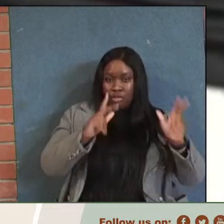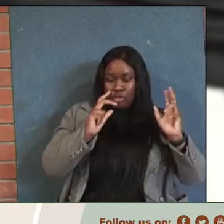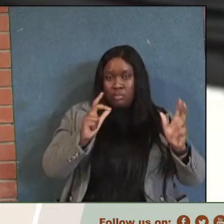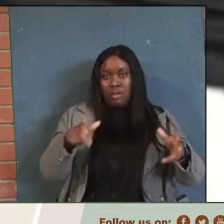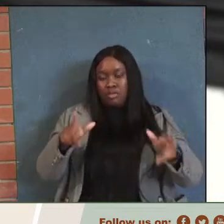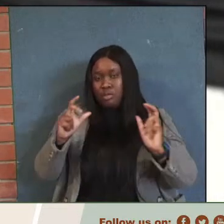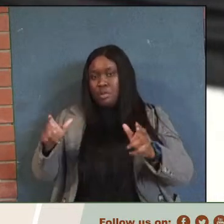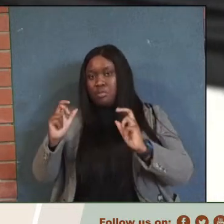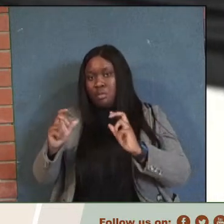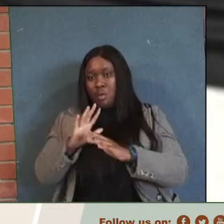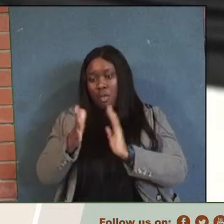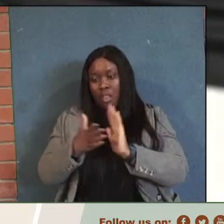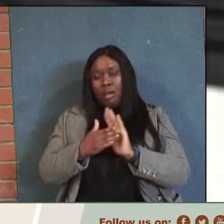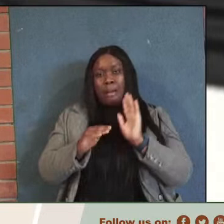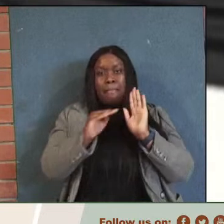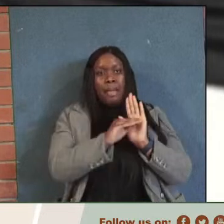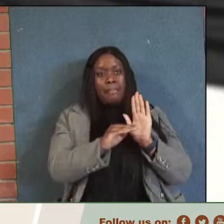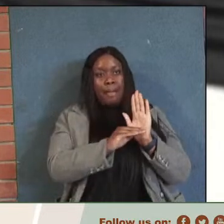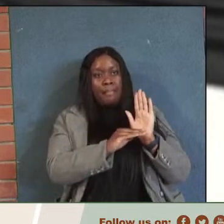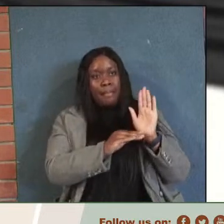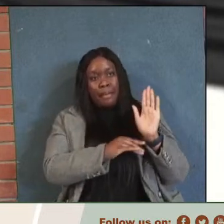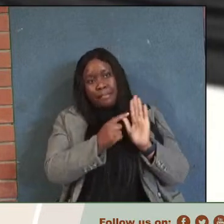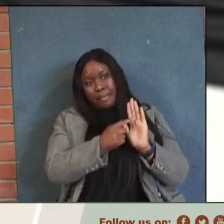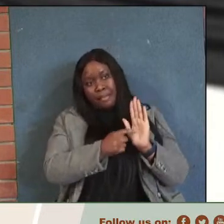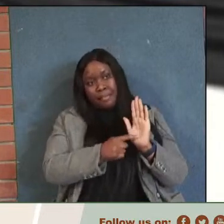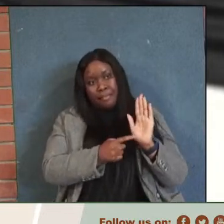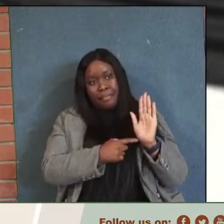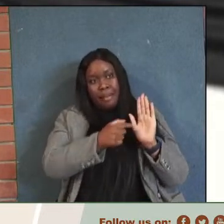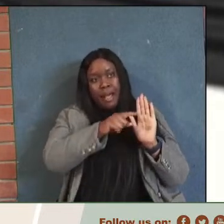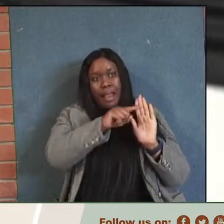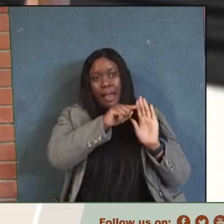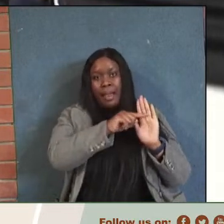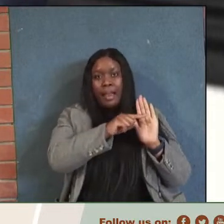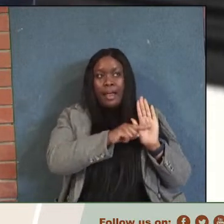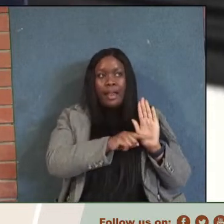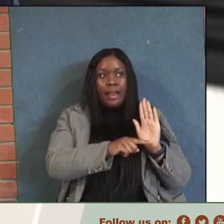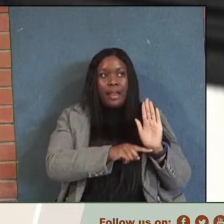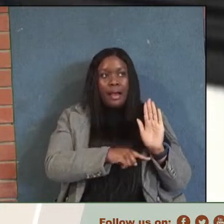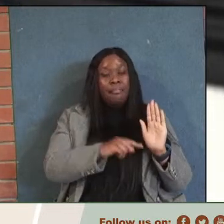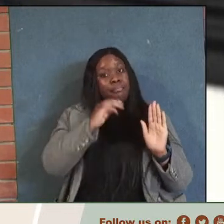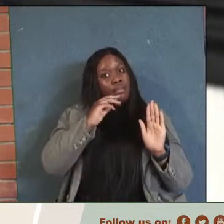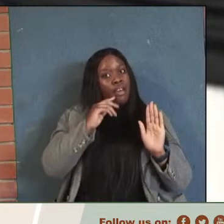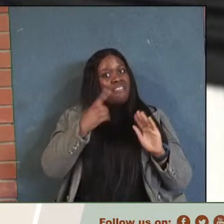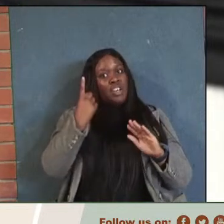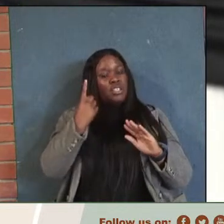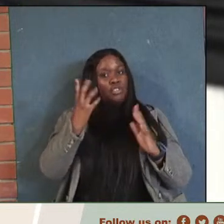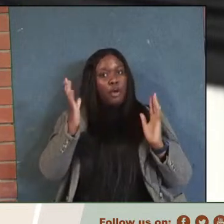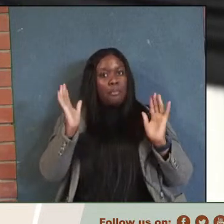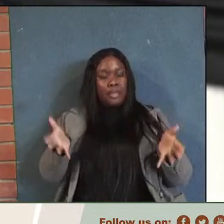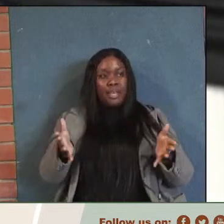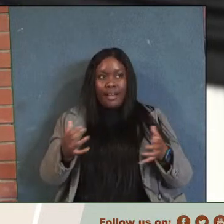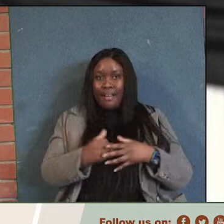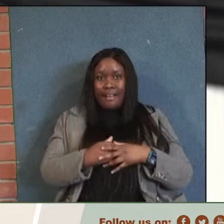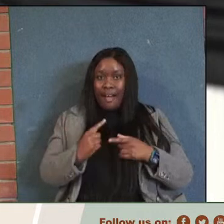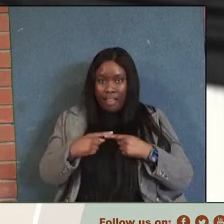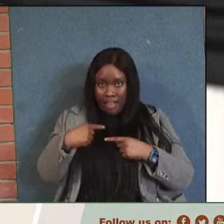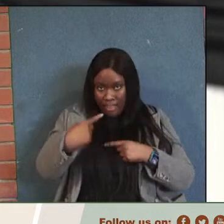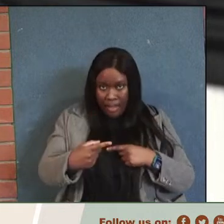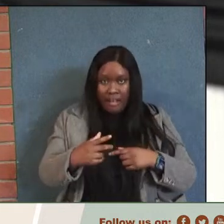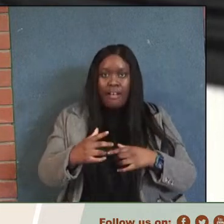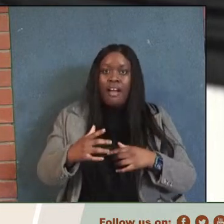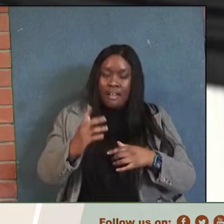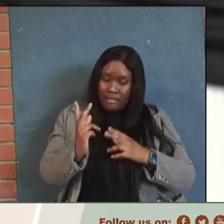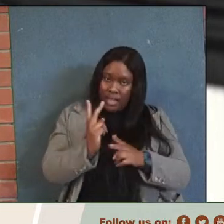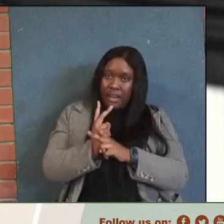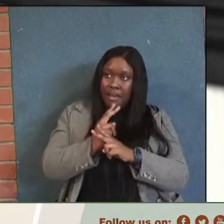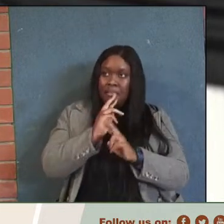resolutions. Now, this is not the only session. We're going to have another session where there's going to be a